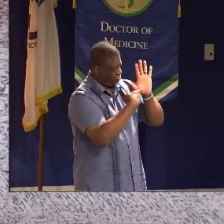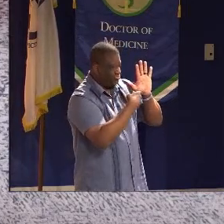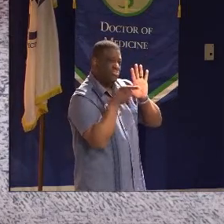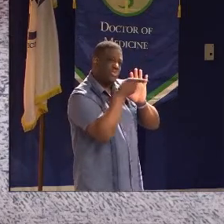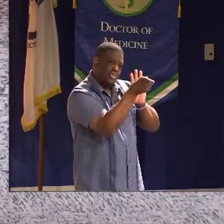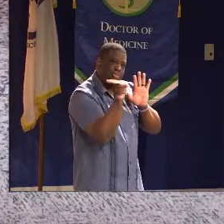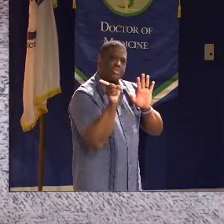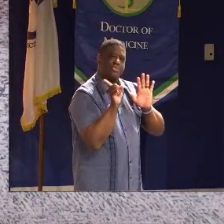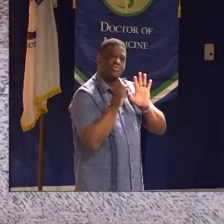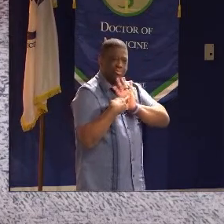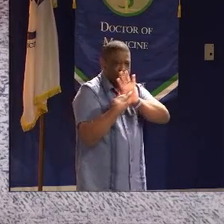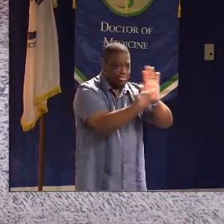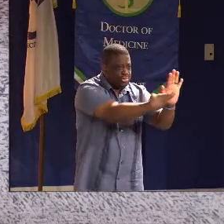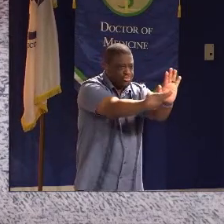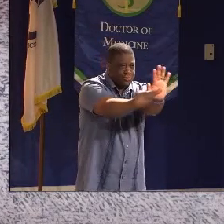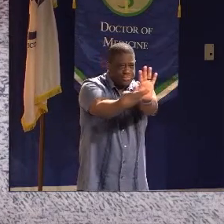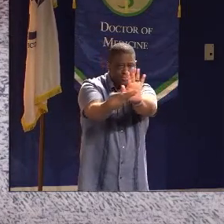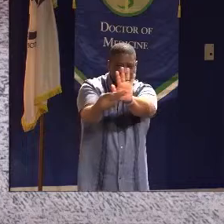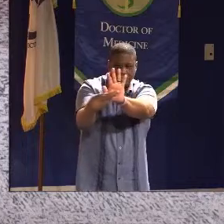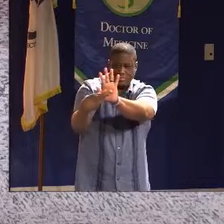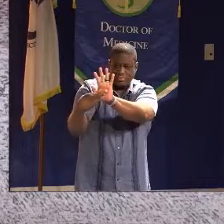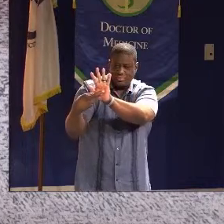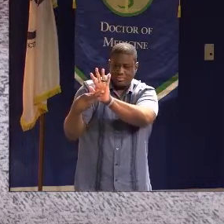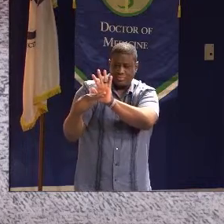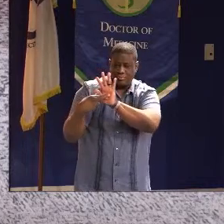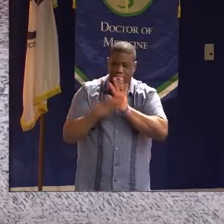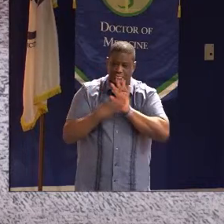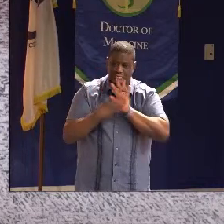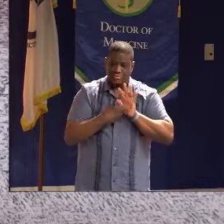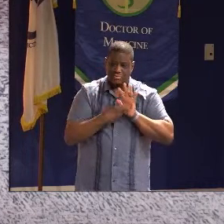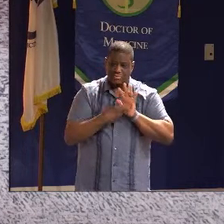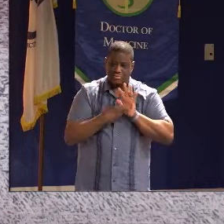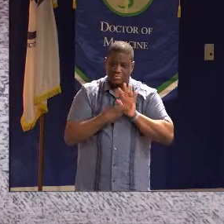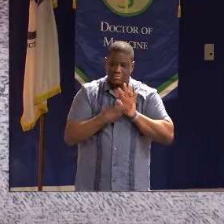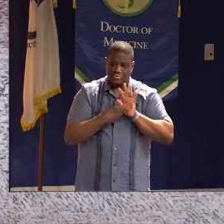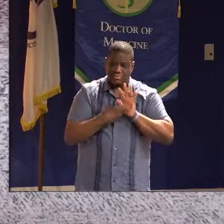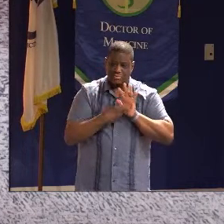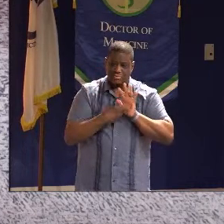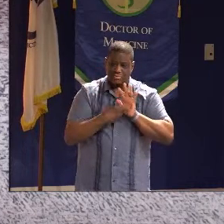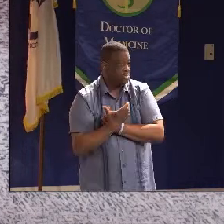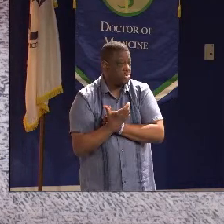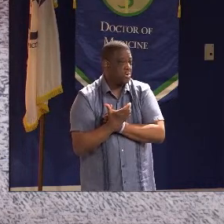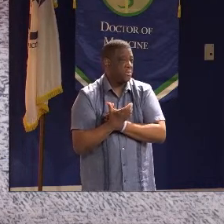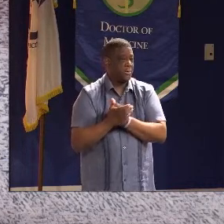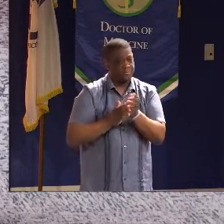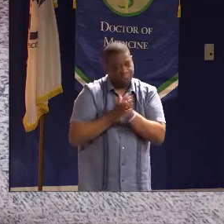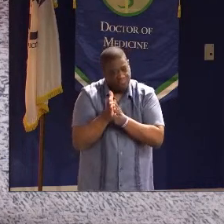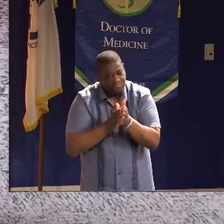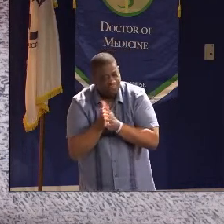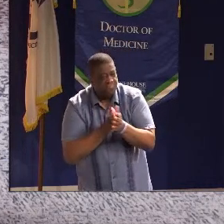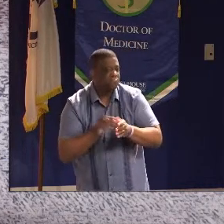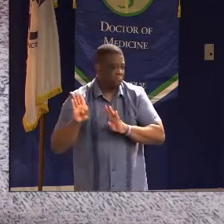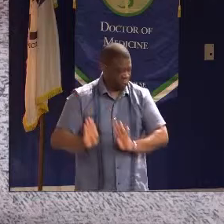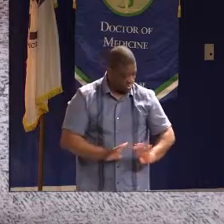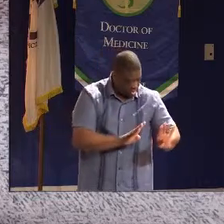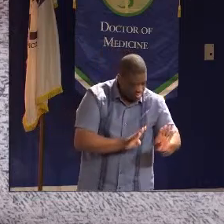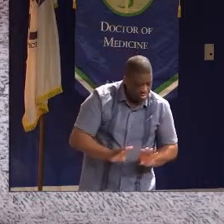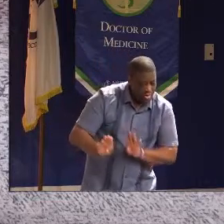be the representation of what cultural competence, cultural humility,